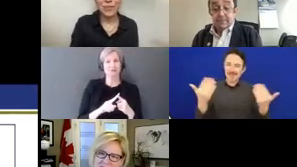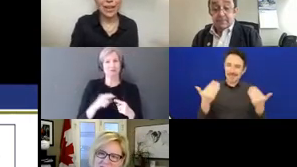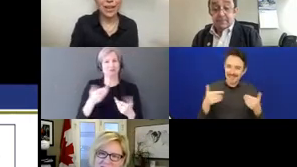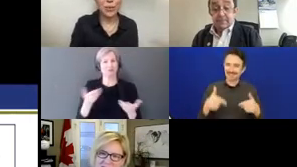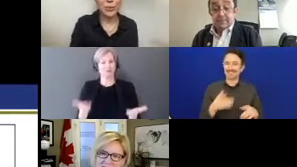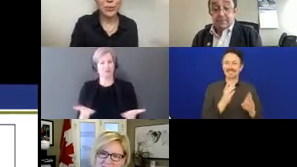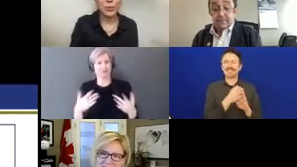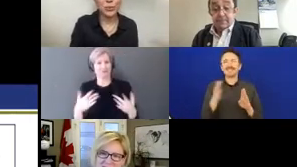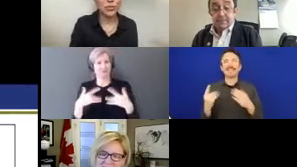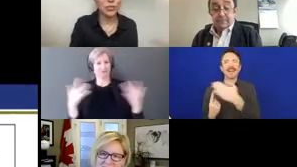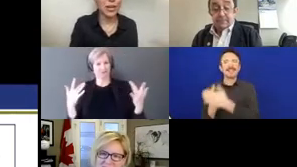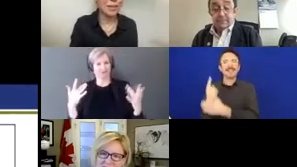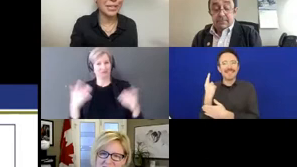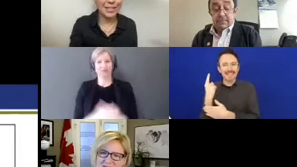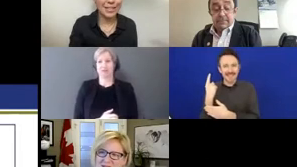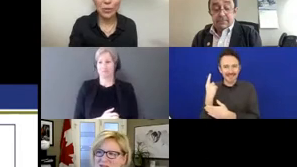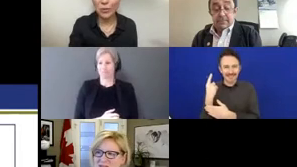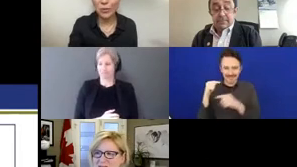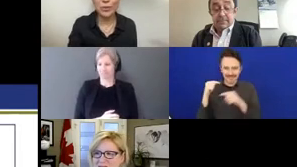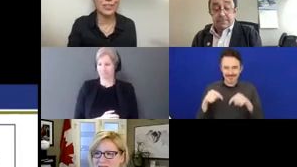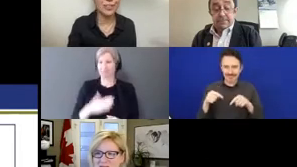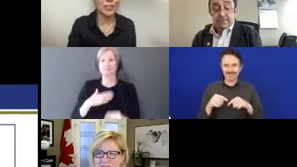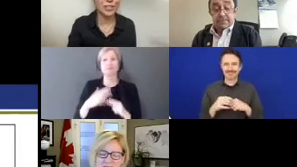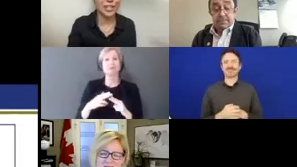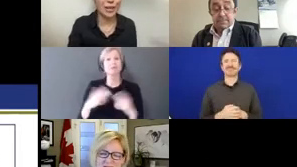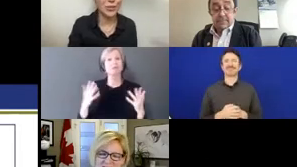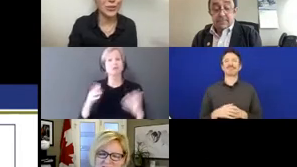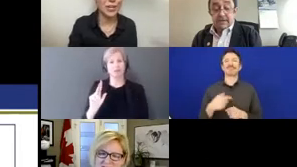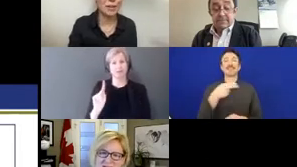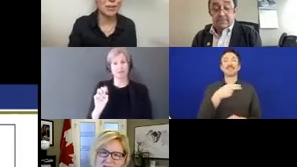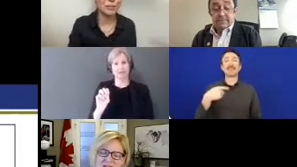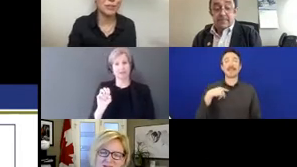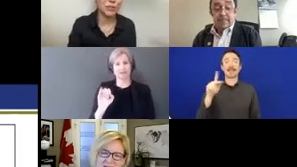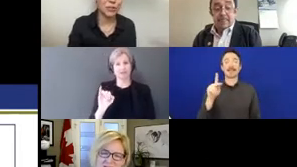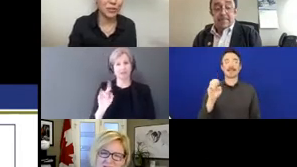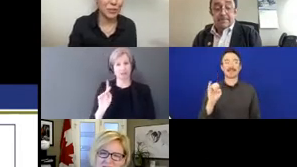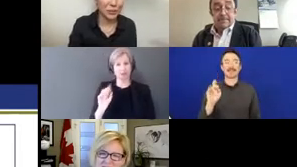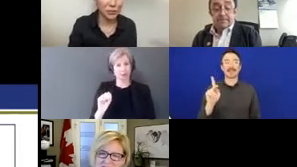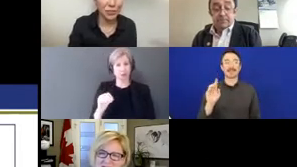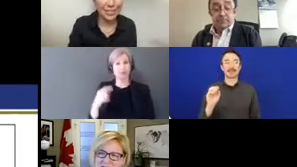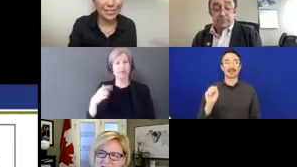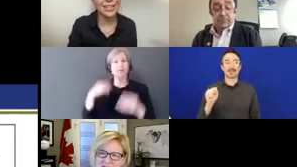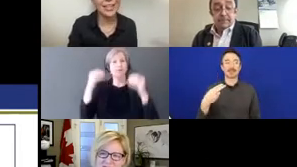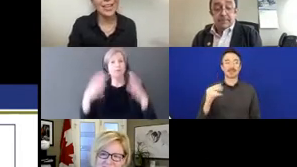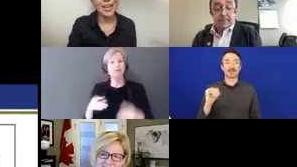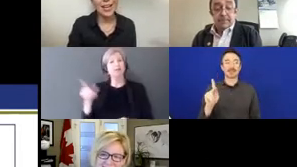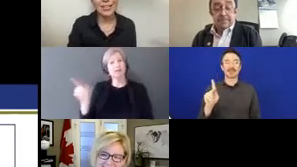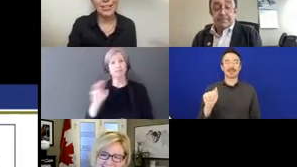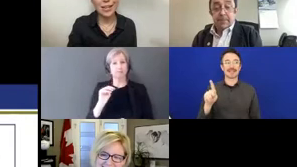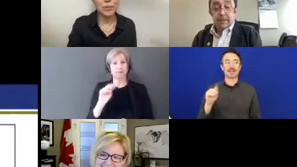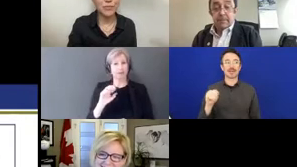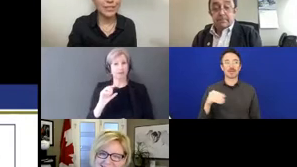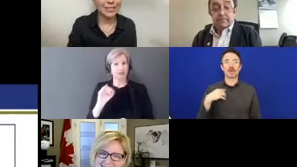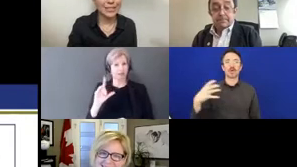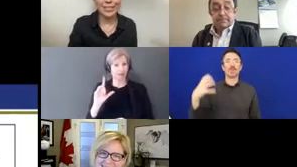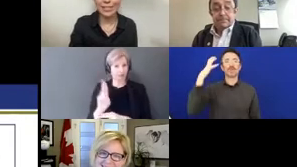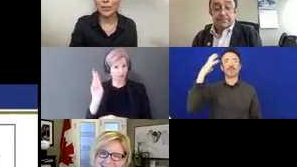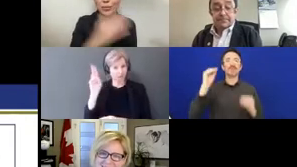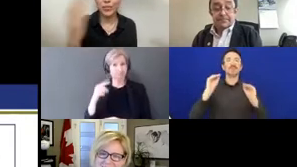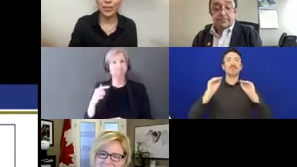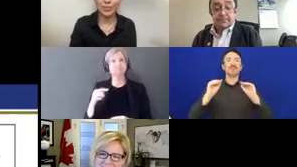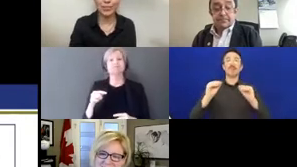My name is Keiko Shikako. I'm a professor at McGill University, and I'll be